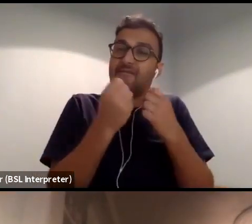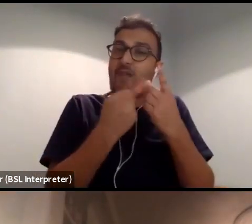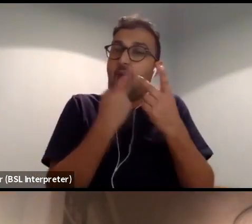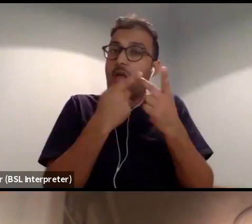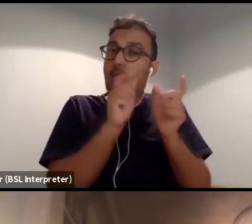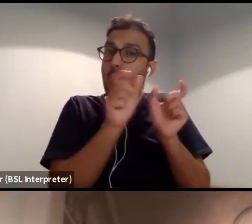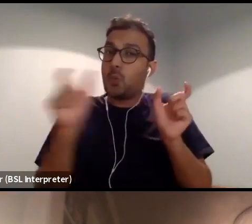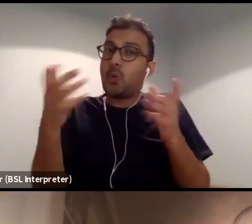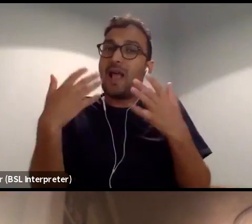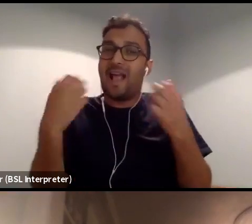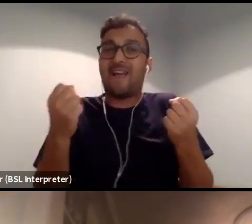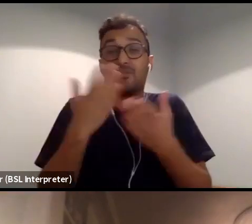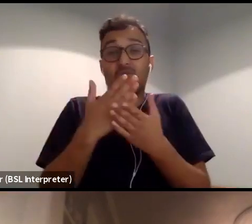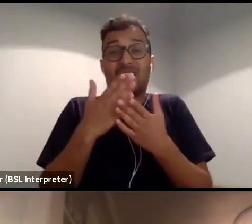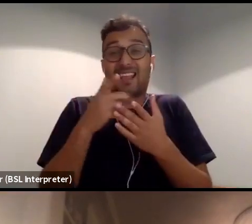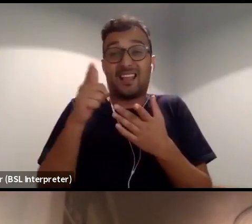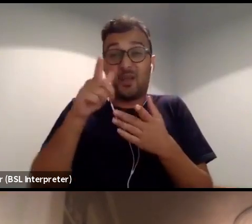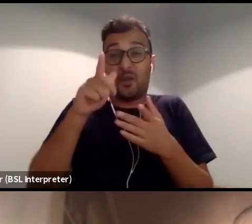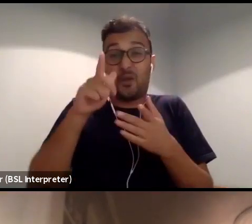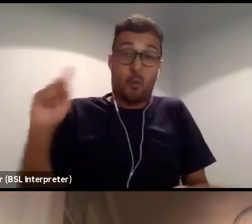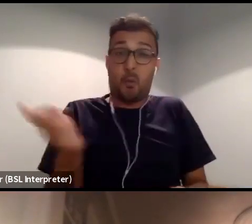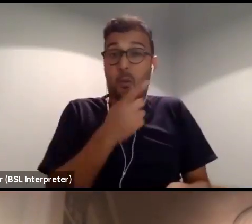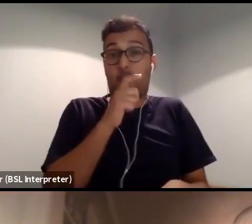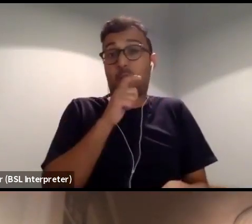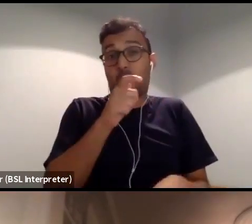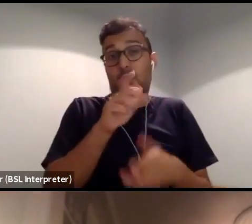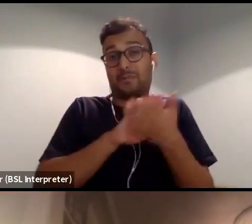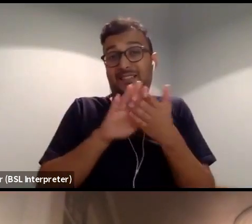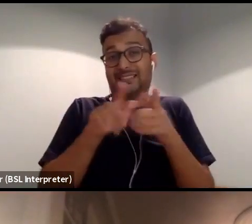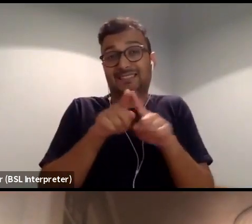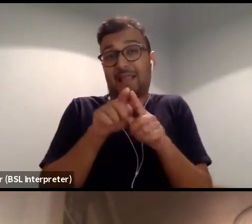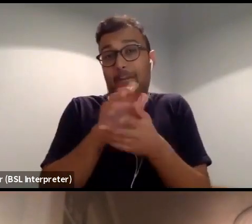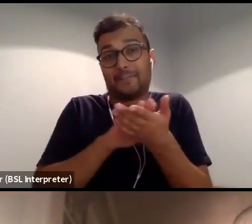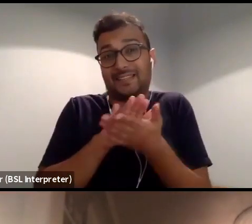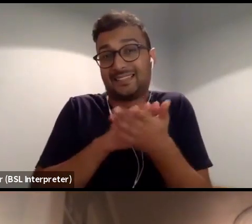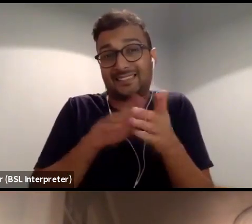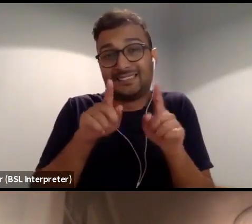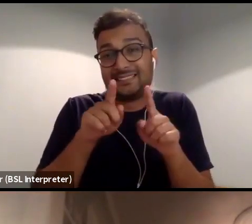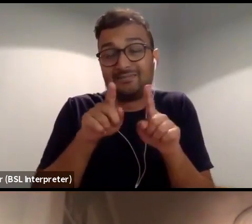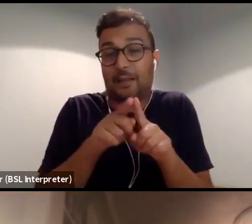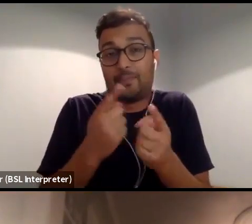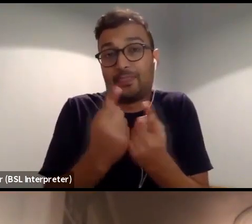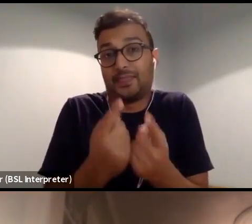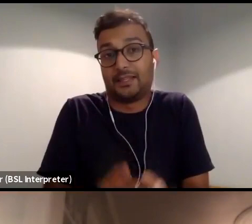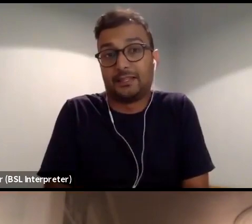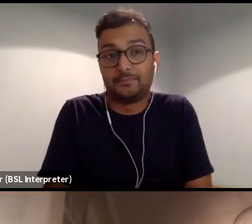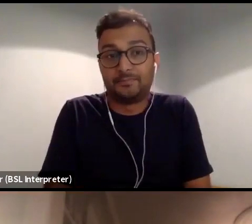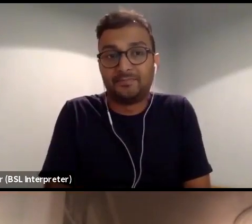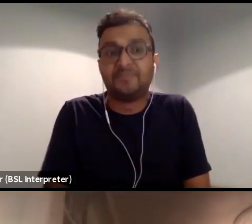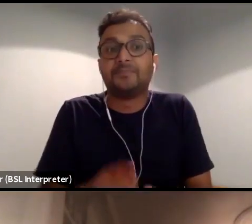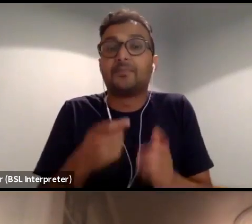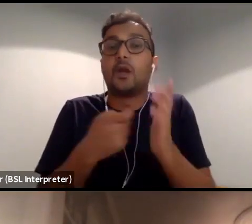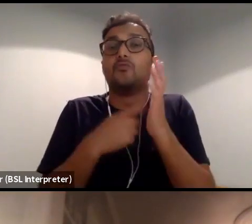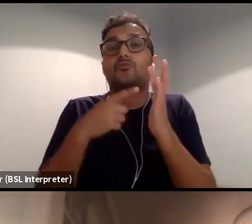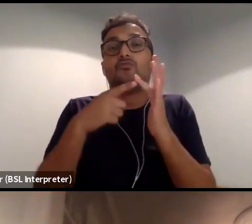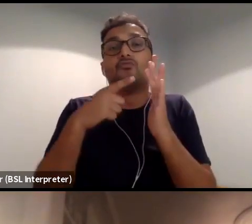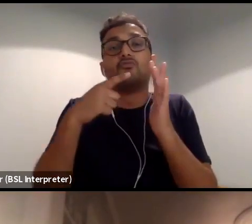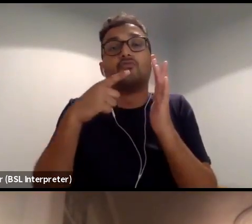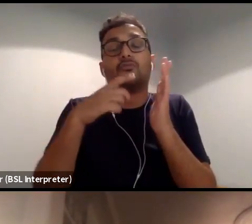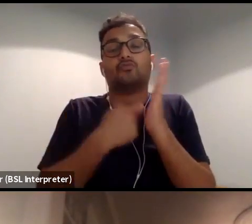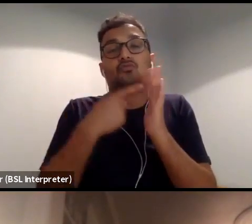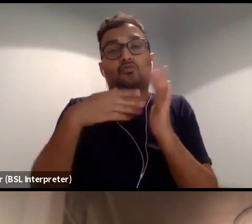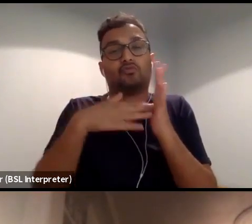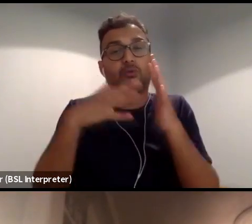mean essentially the same thing. I'd like to pick up on something that you've said, Rohit, and maybe bring Lizzie in here as well, that you say that journalists